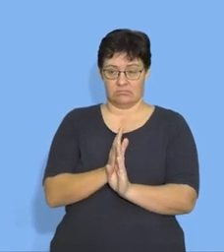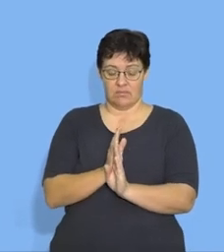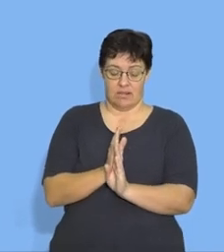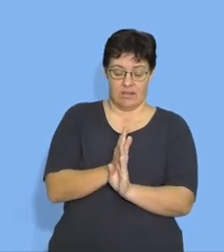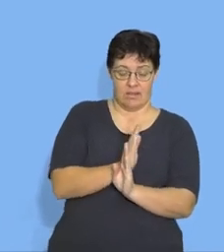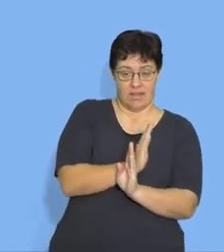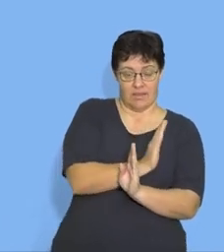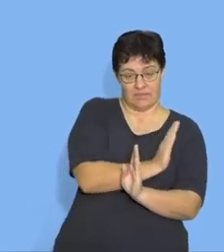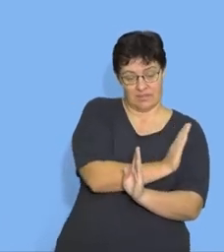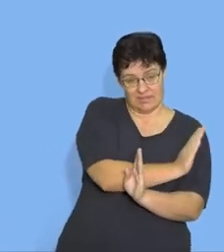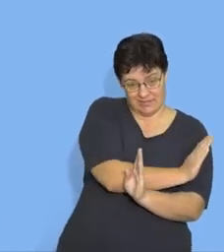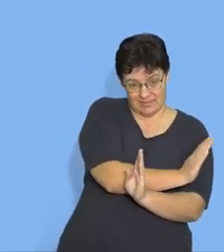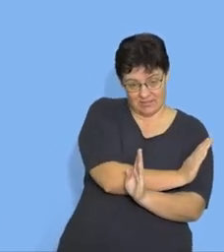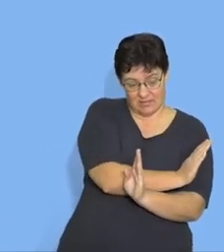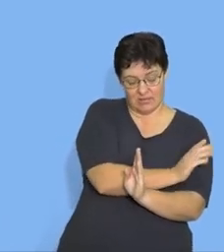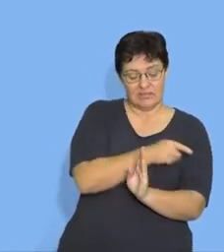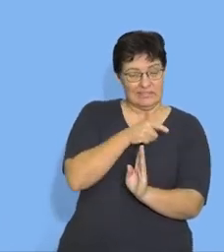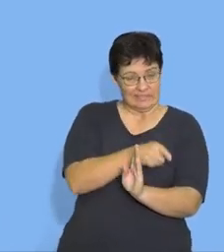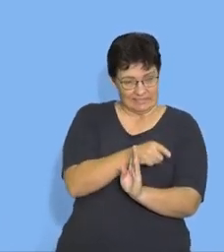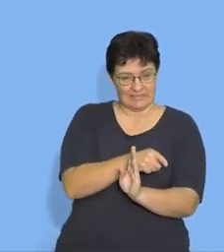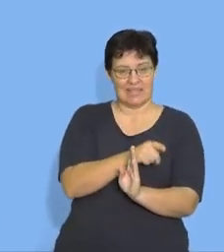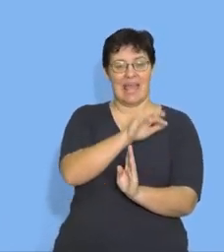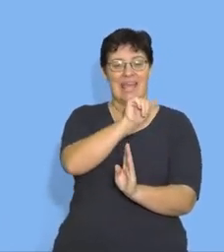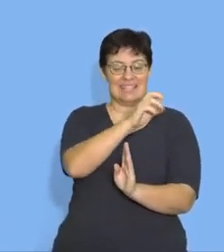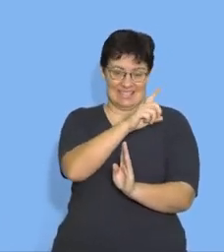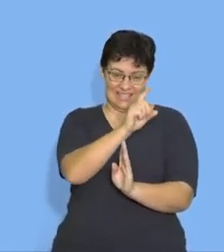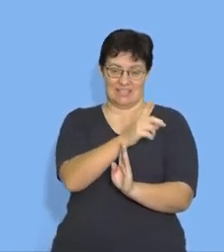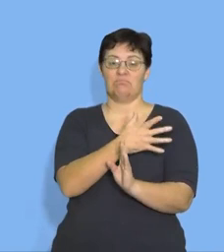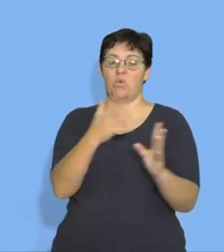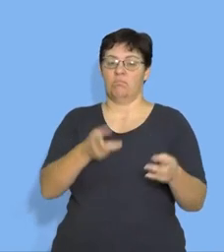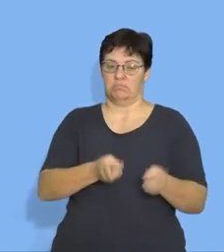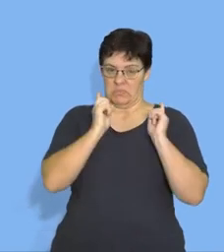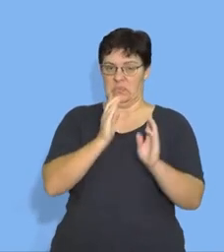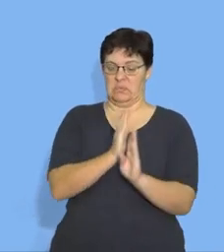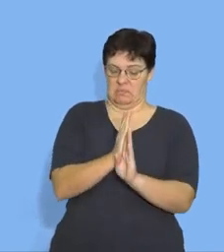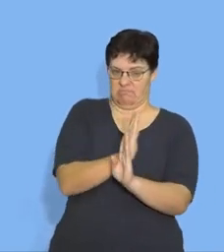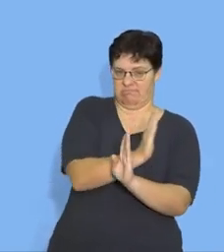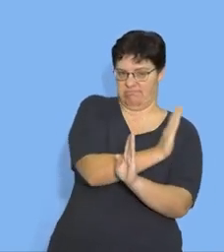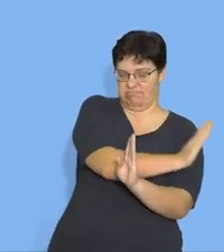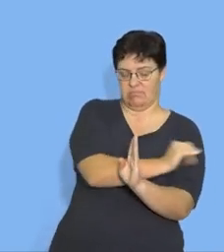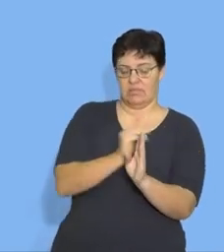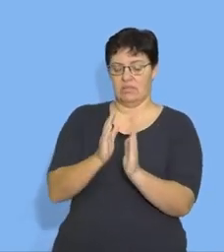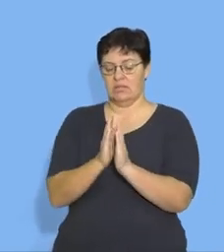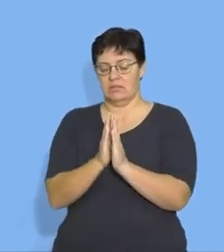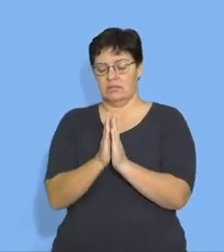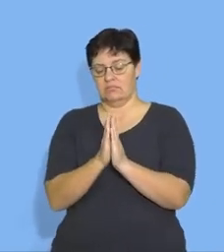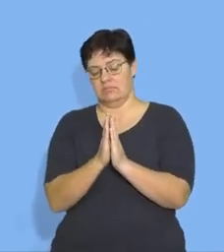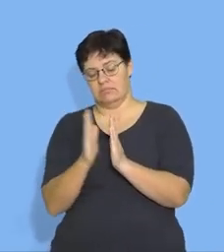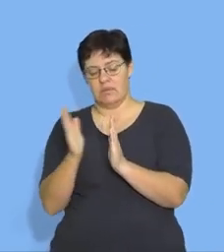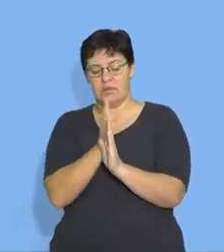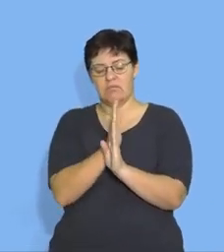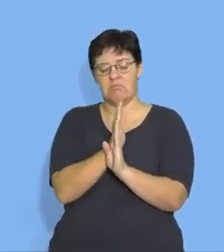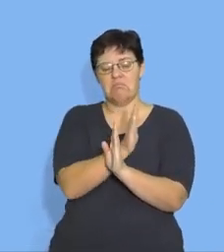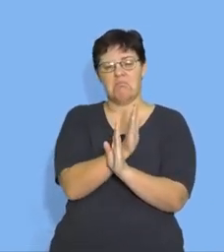left, the strength of acidity increases. So substances that are closer to 7 are actually weak